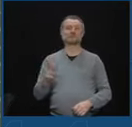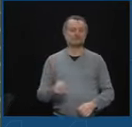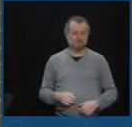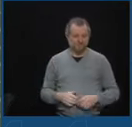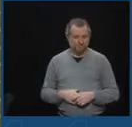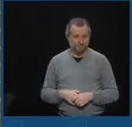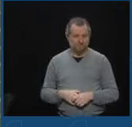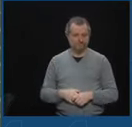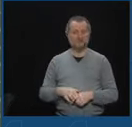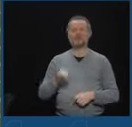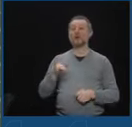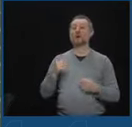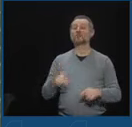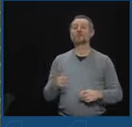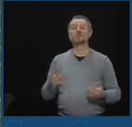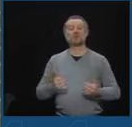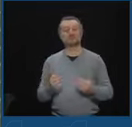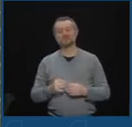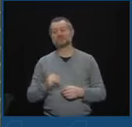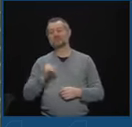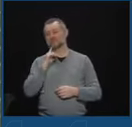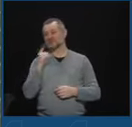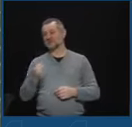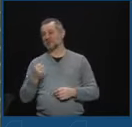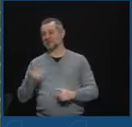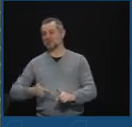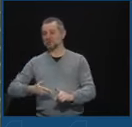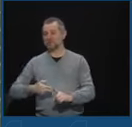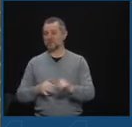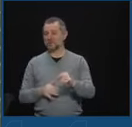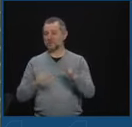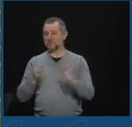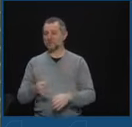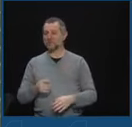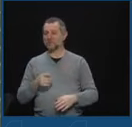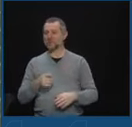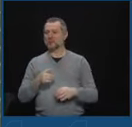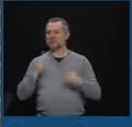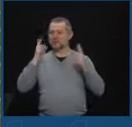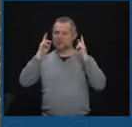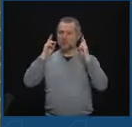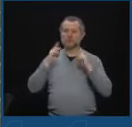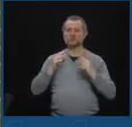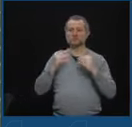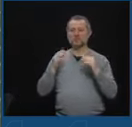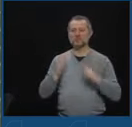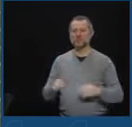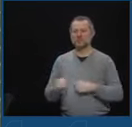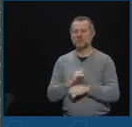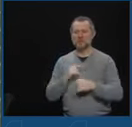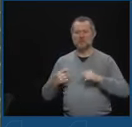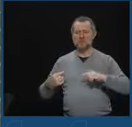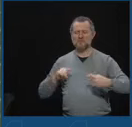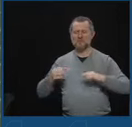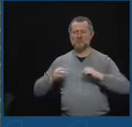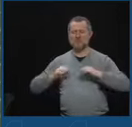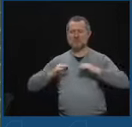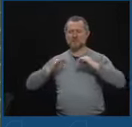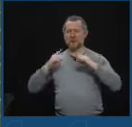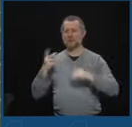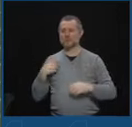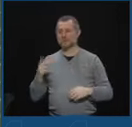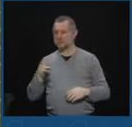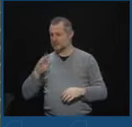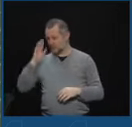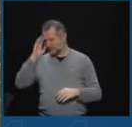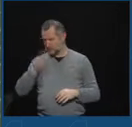what happened was an individual was murdered outside a barbershop and there was a lot of threats being thrown around. And me and Daryl knew that we had to try